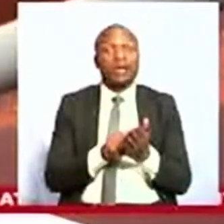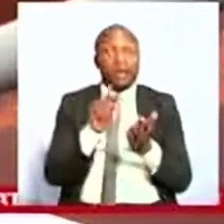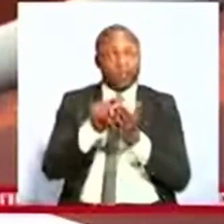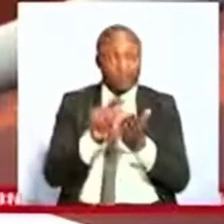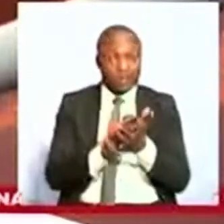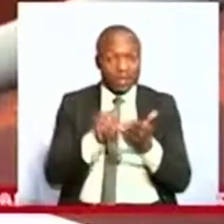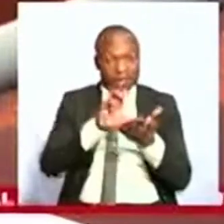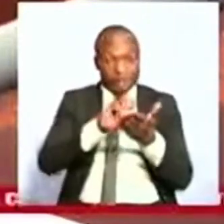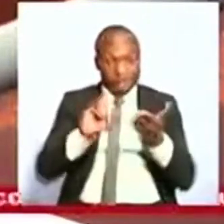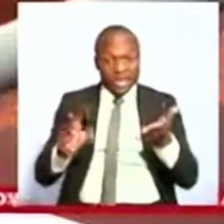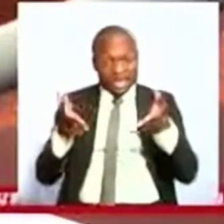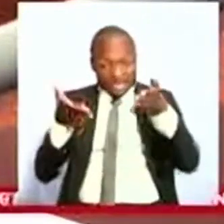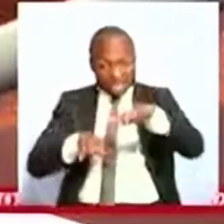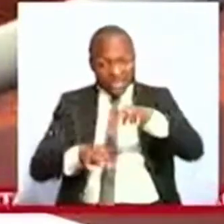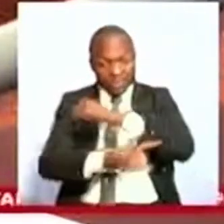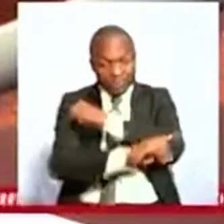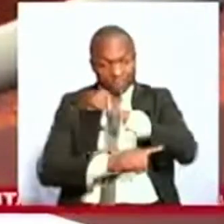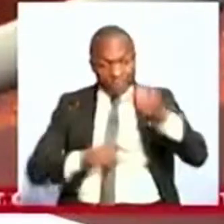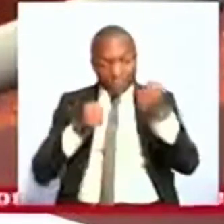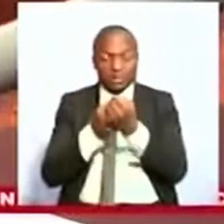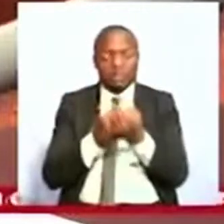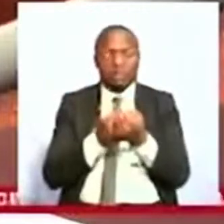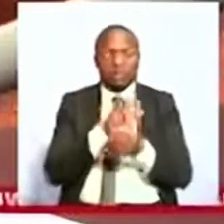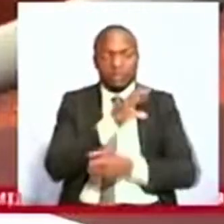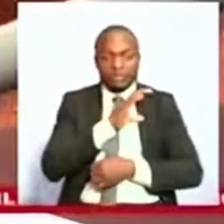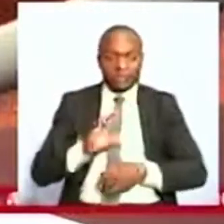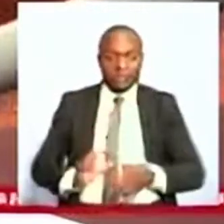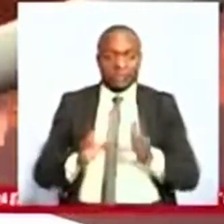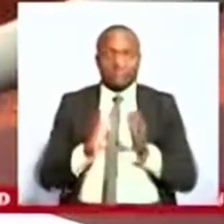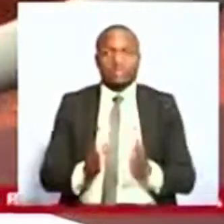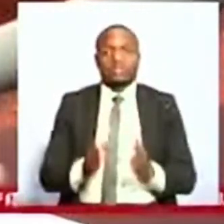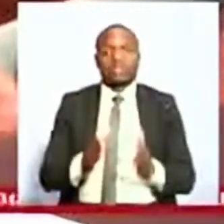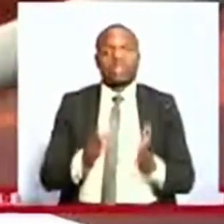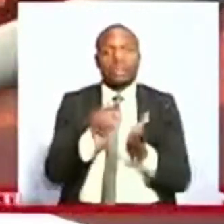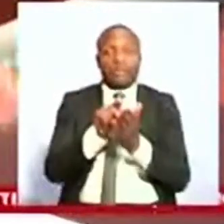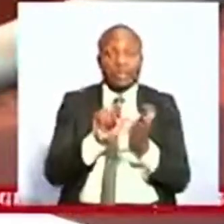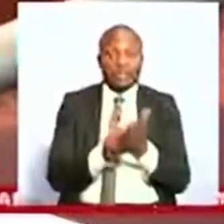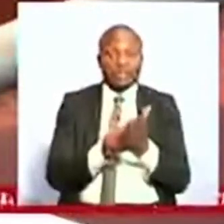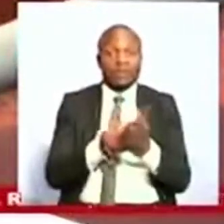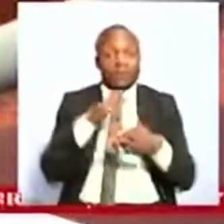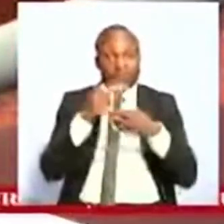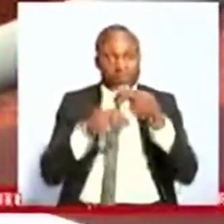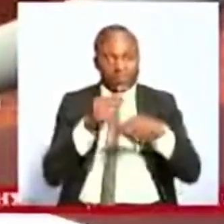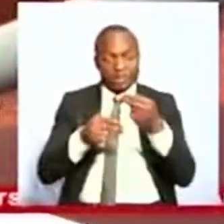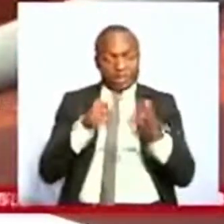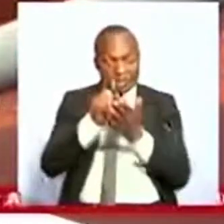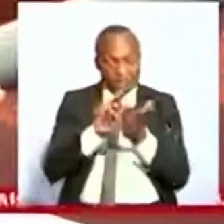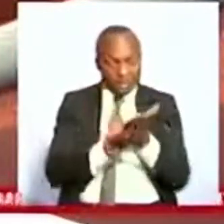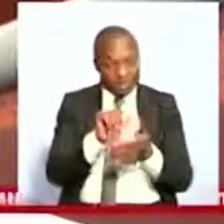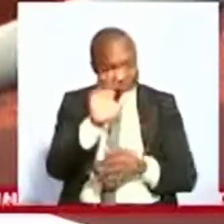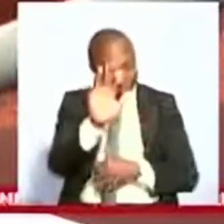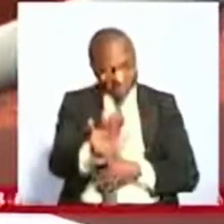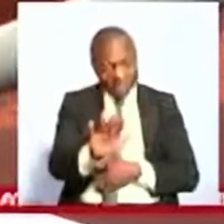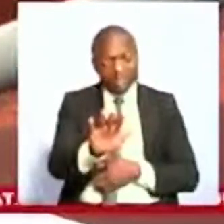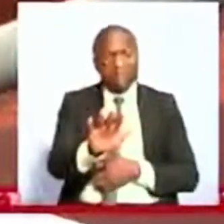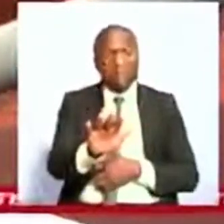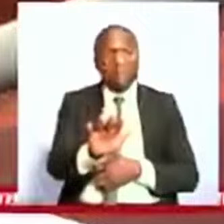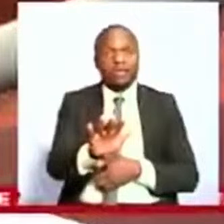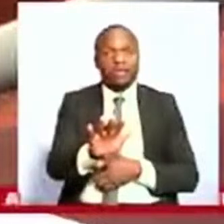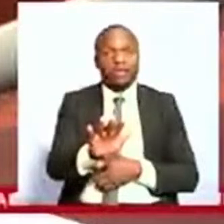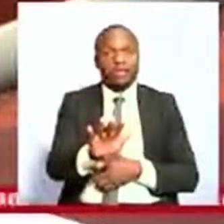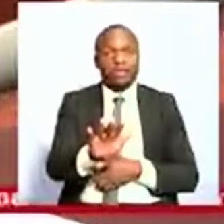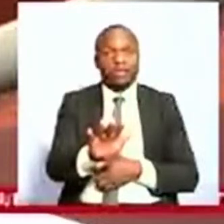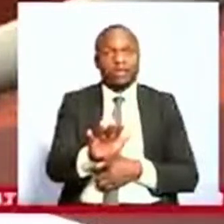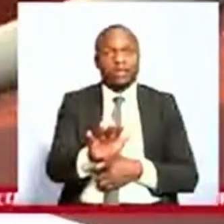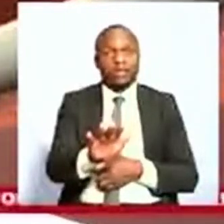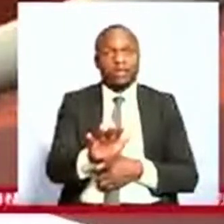in support of these Christian values, then the law would stand if we're just to observe the law void of